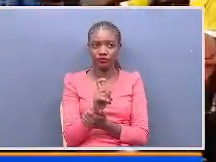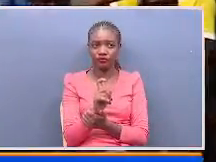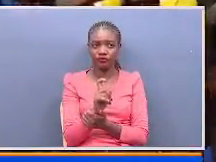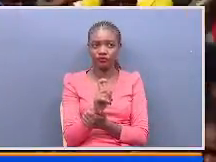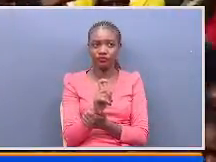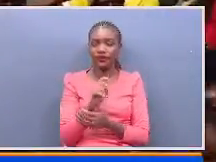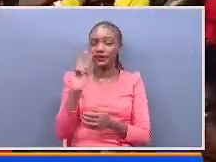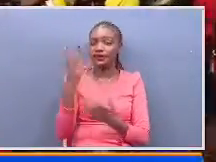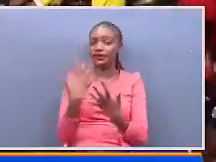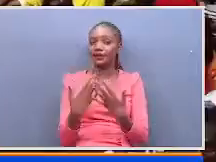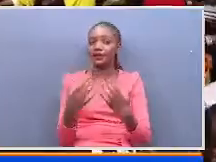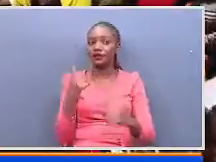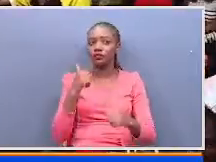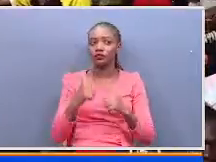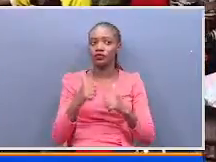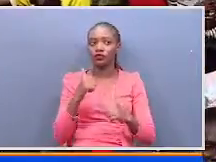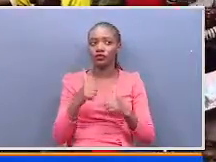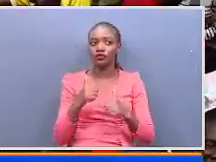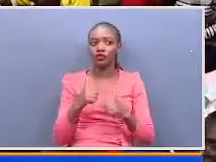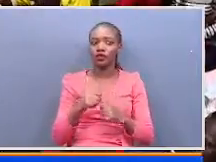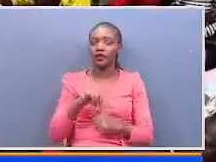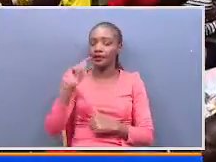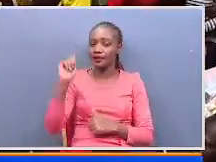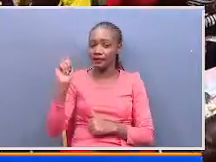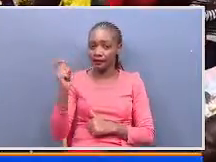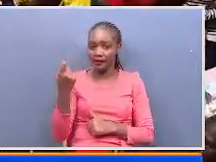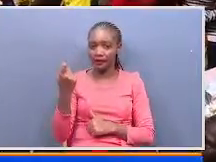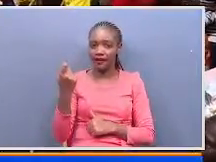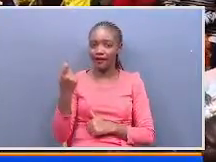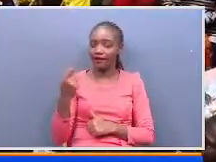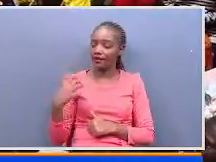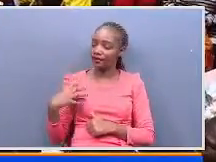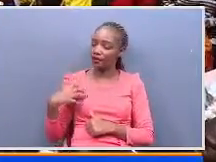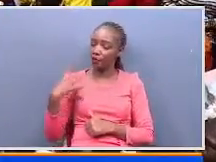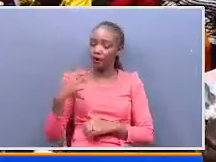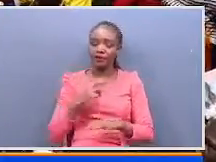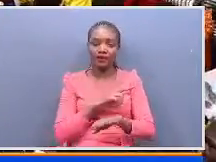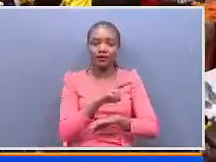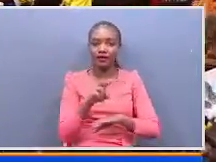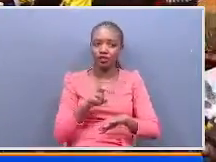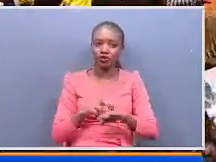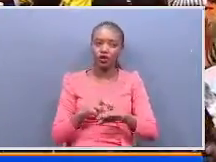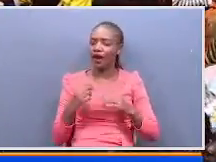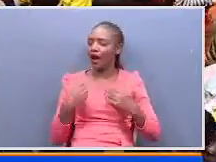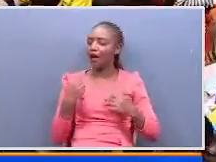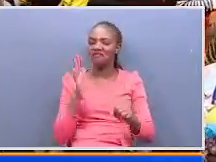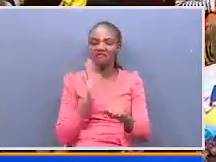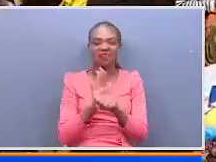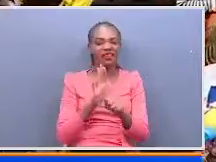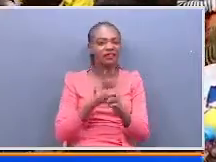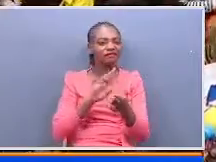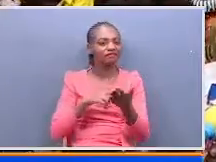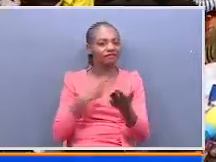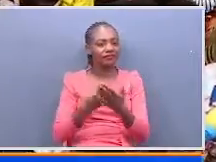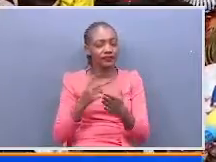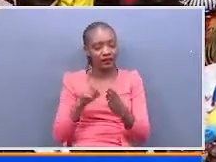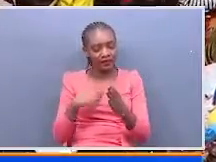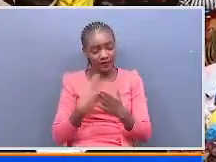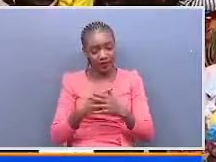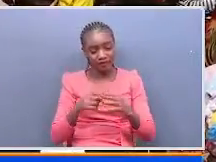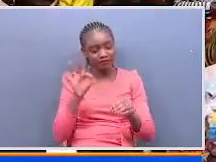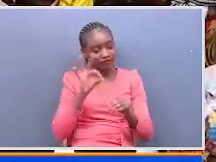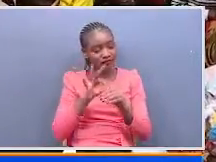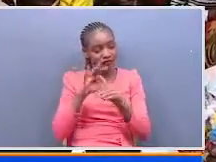Ya pili, Kenya ni nchi tajiri. Tuchague kiongozi ambaye ataleta pesa